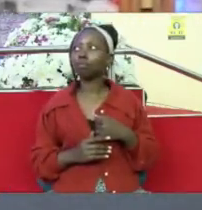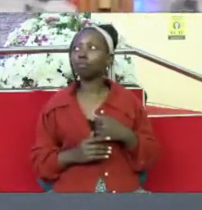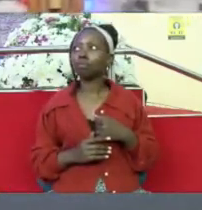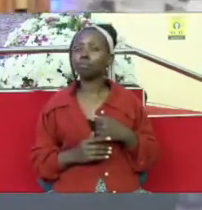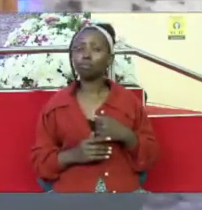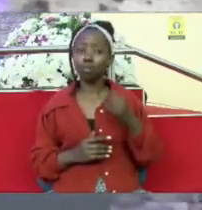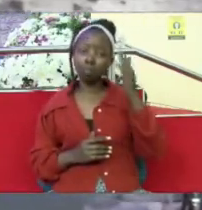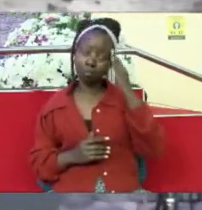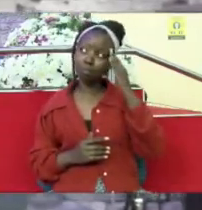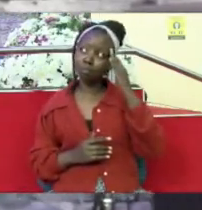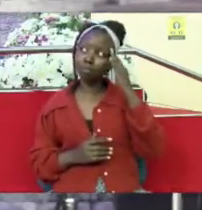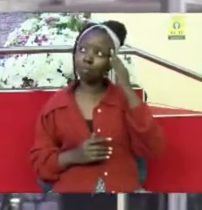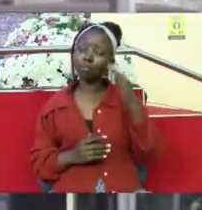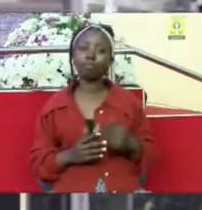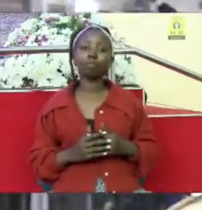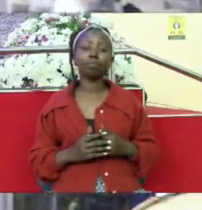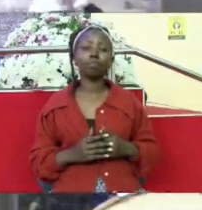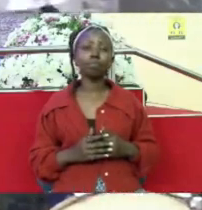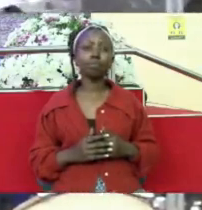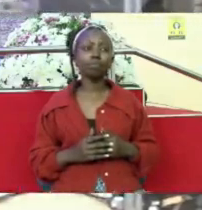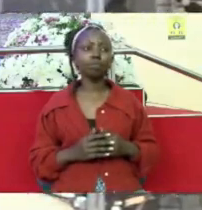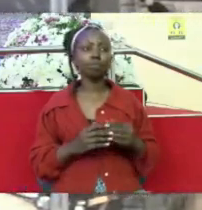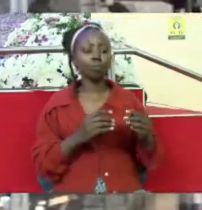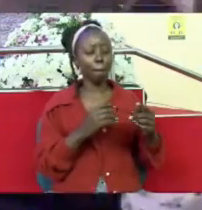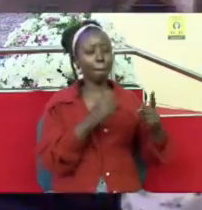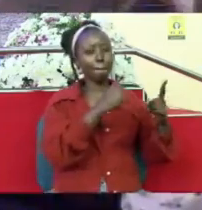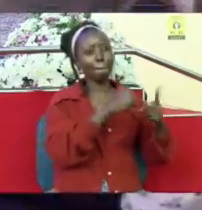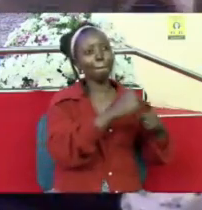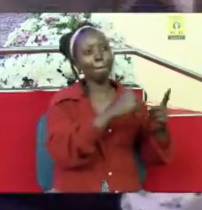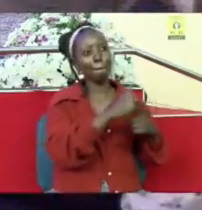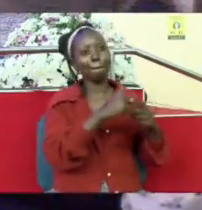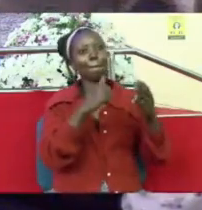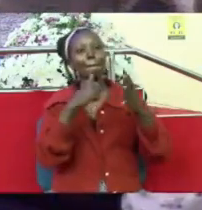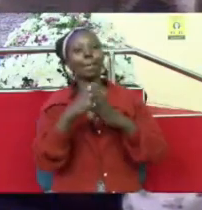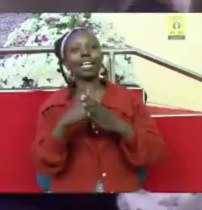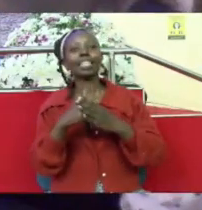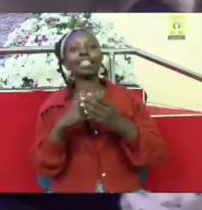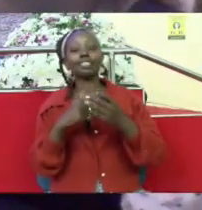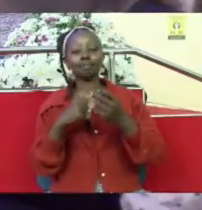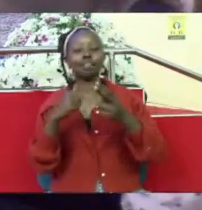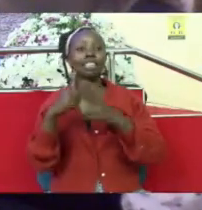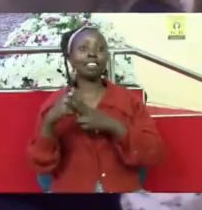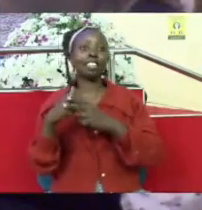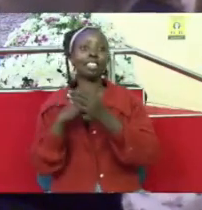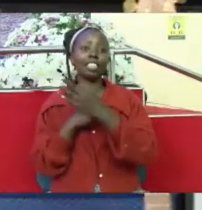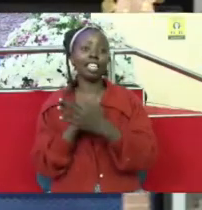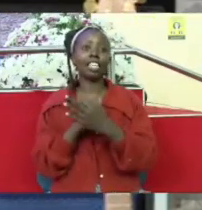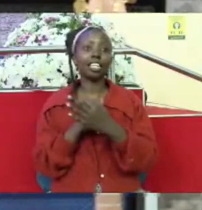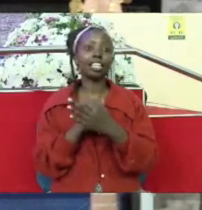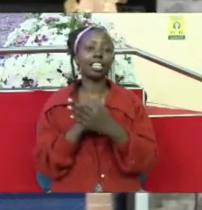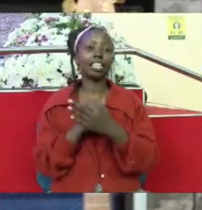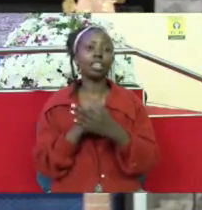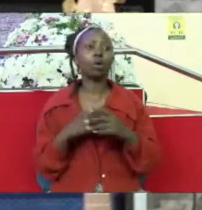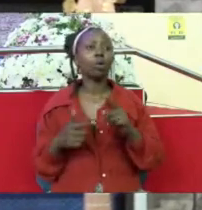know, najua. In 1973, mwaka wa 1970, we went to a PCA church. Kanisa la